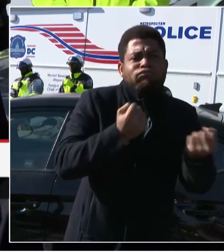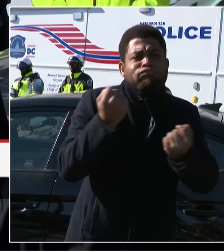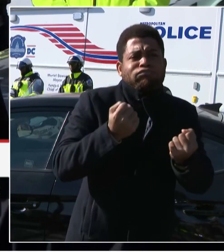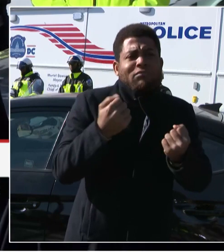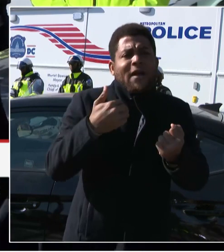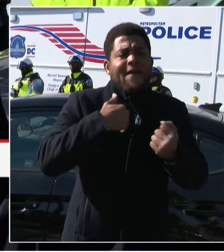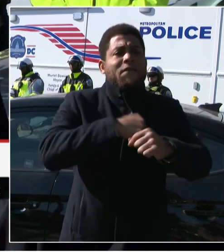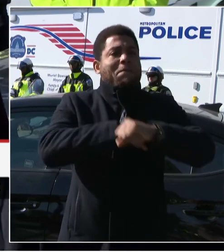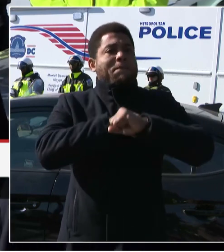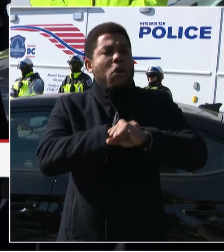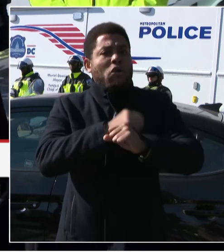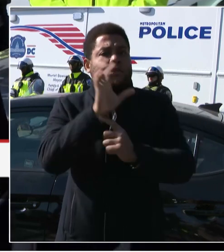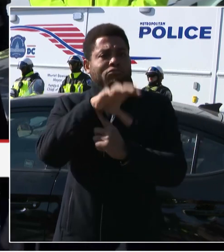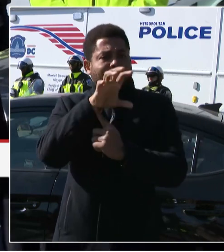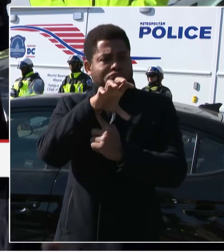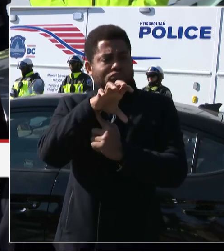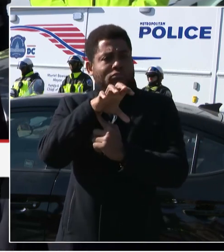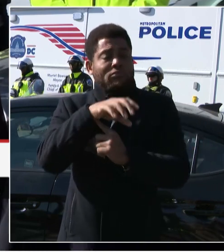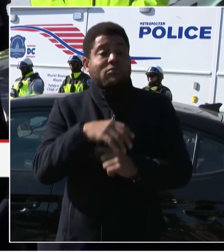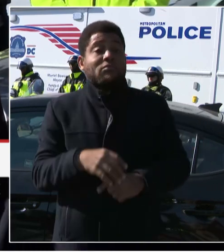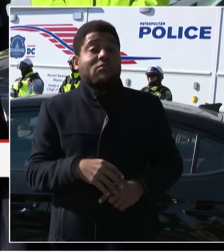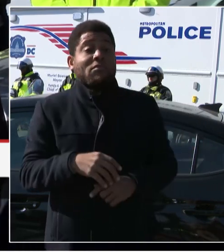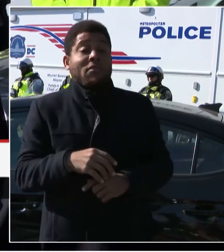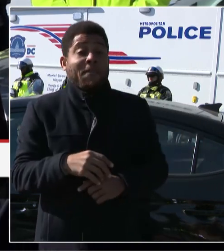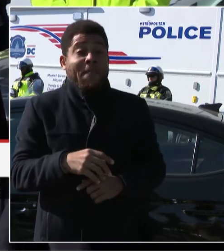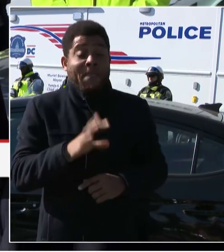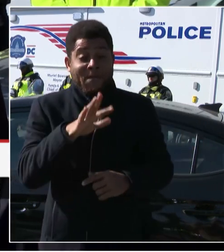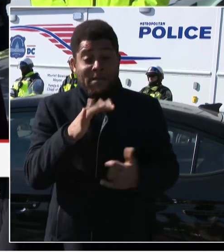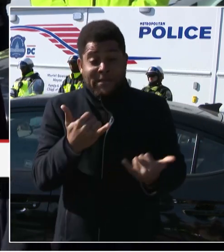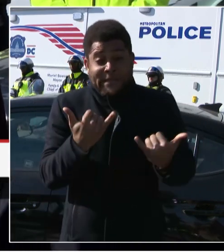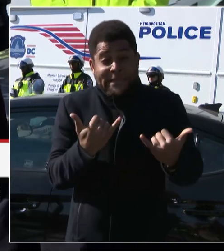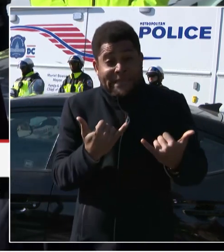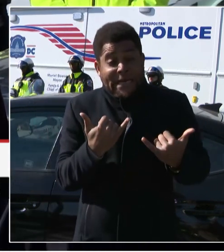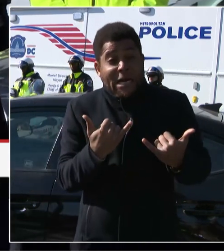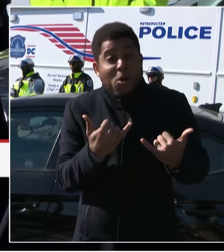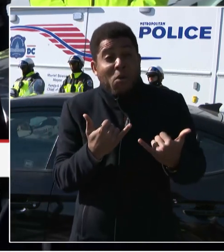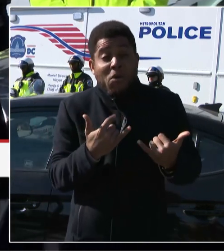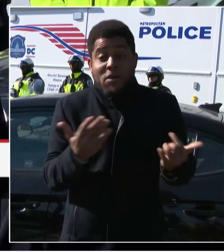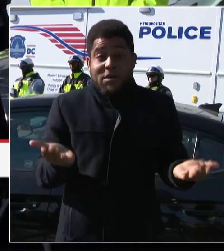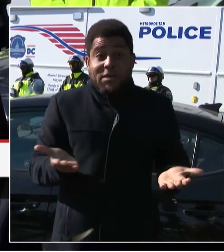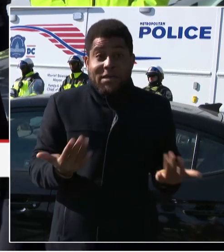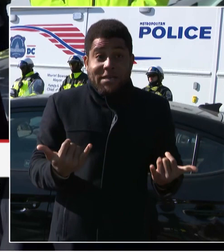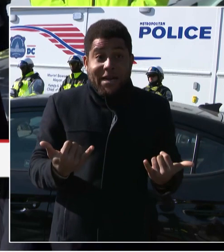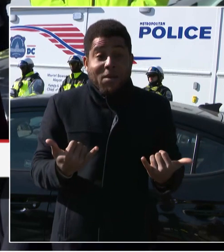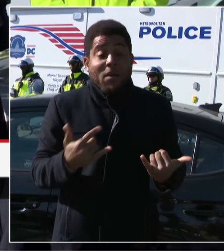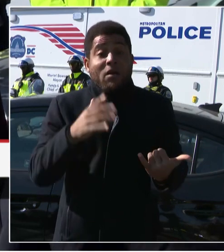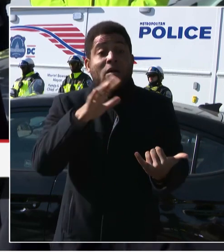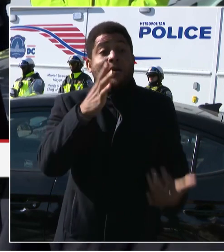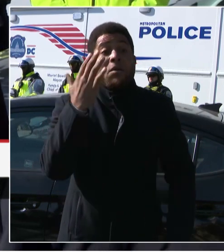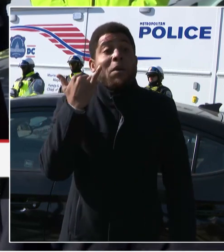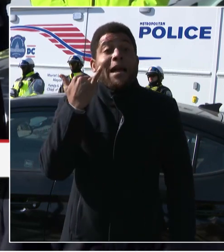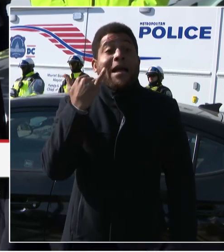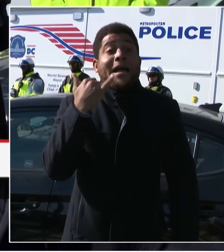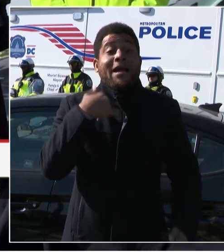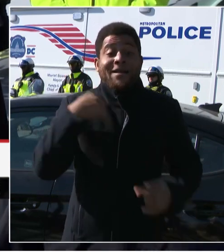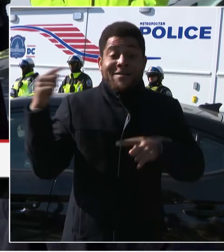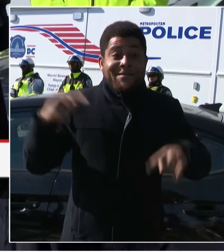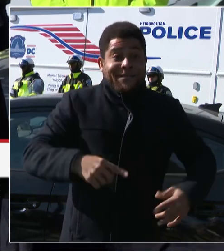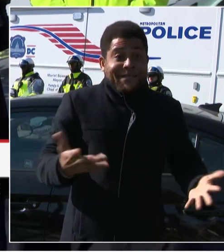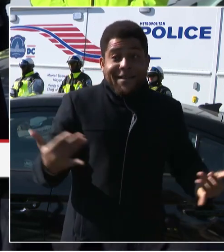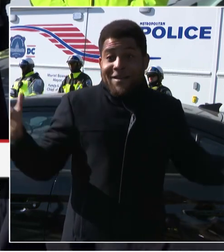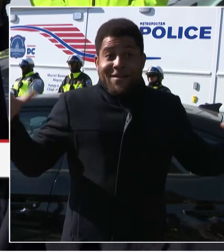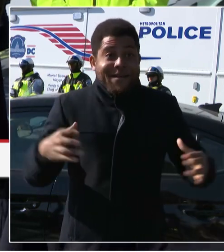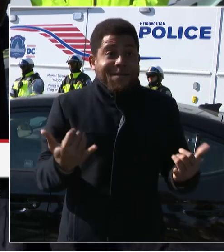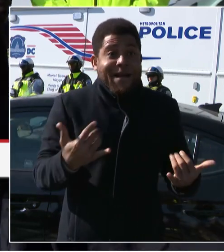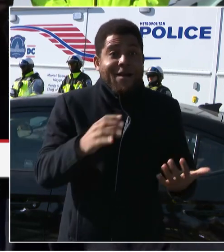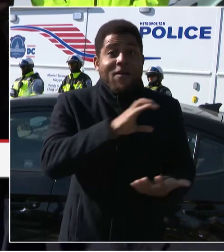will also be safer. So now we're here today because the chief had another very good